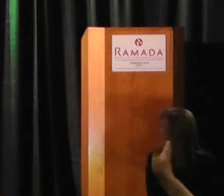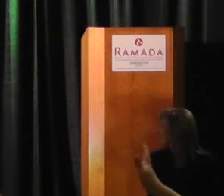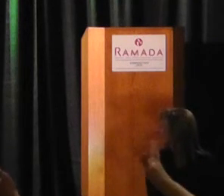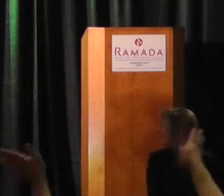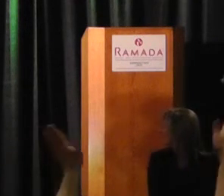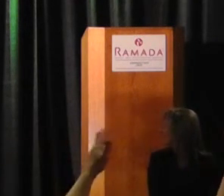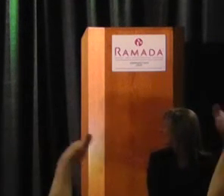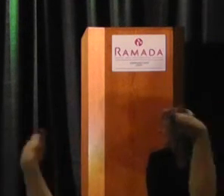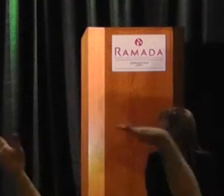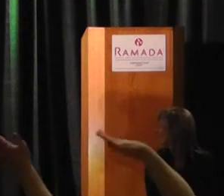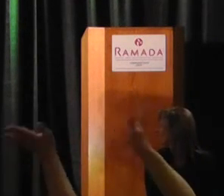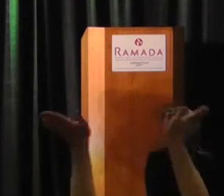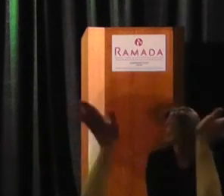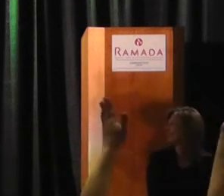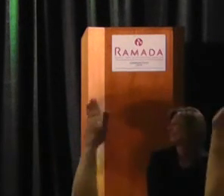Reach.